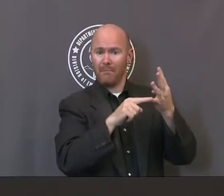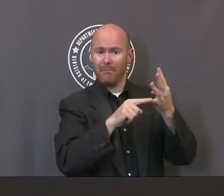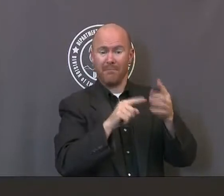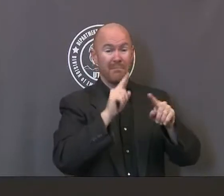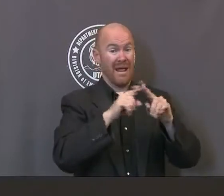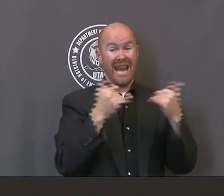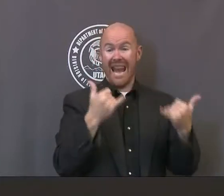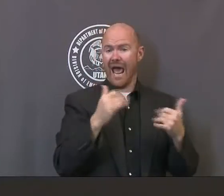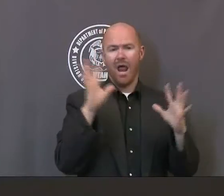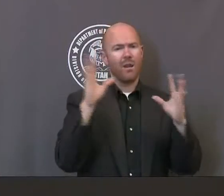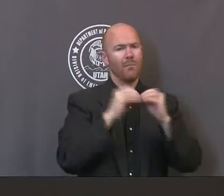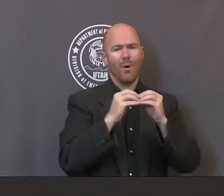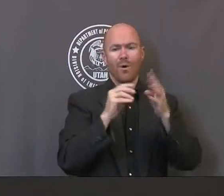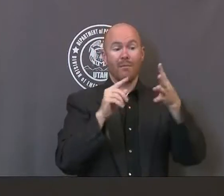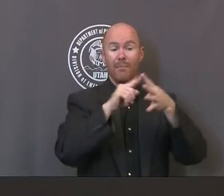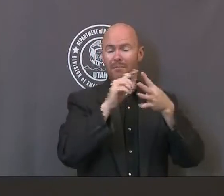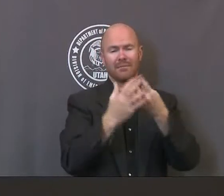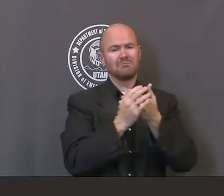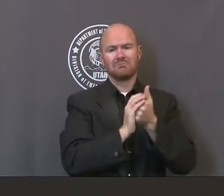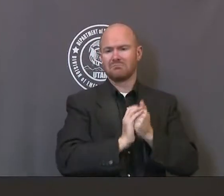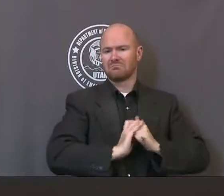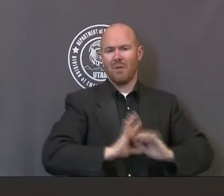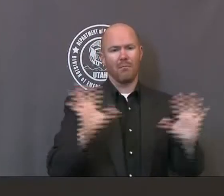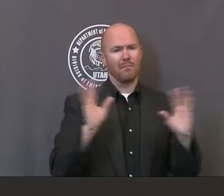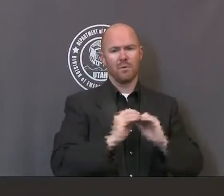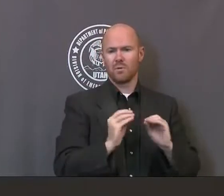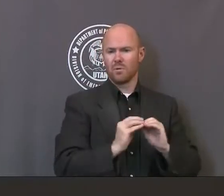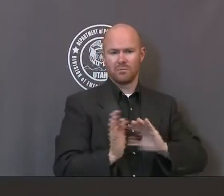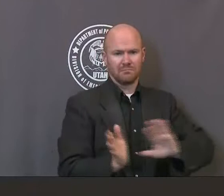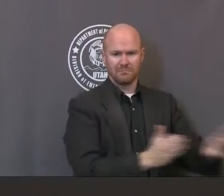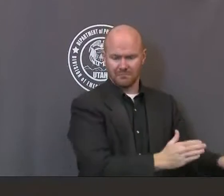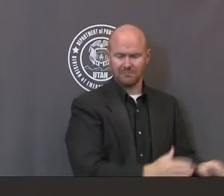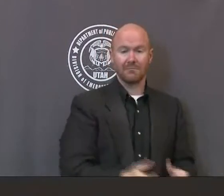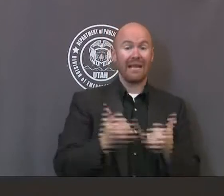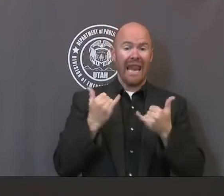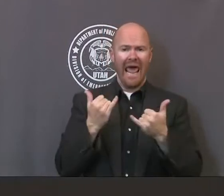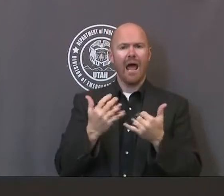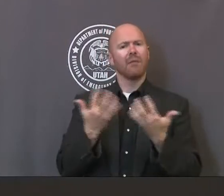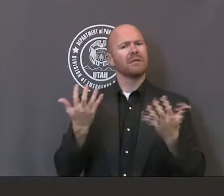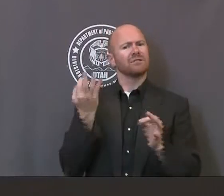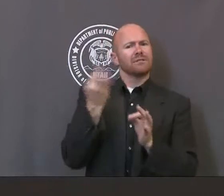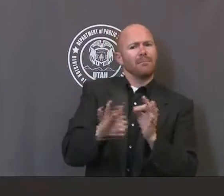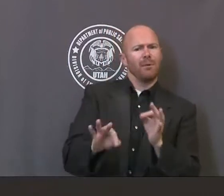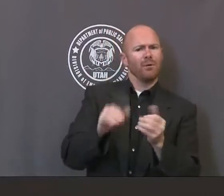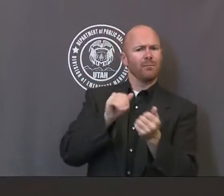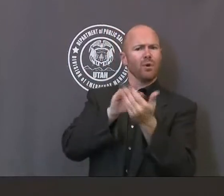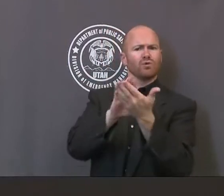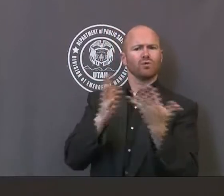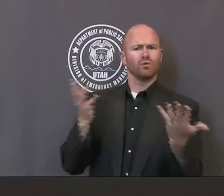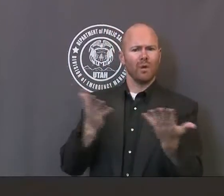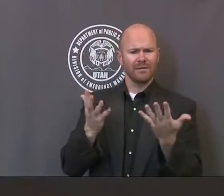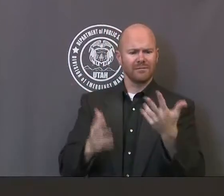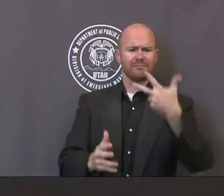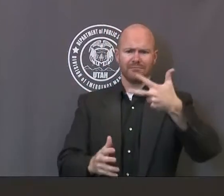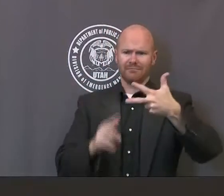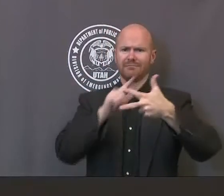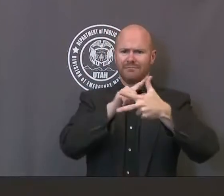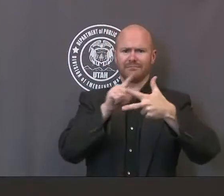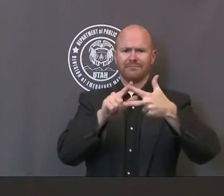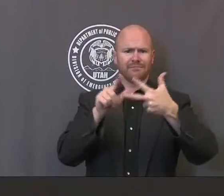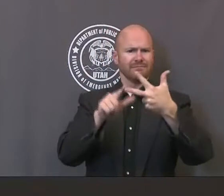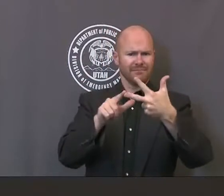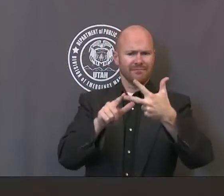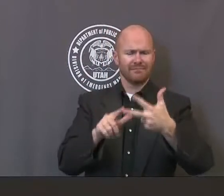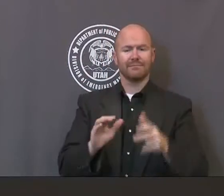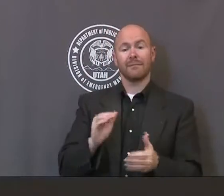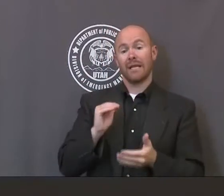these today. And today we're announcing a much simpler approach under a public health order. The new system